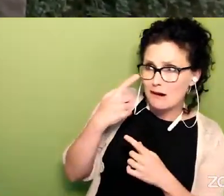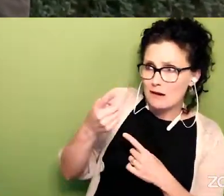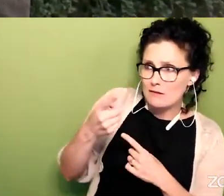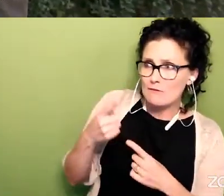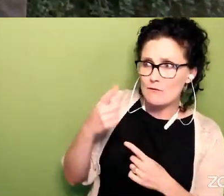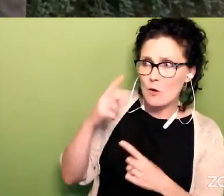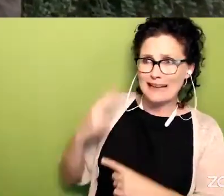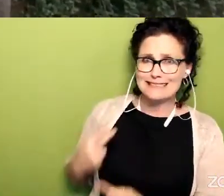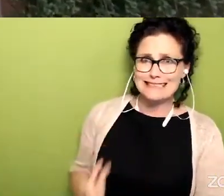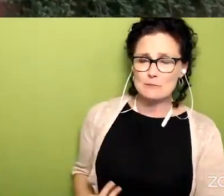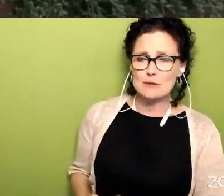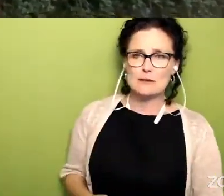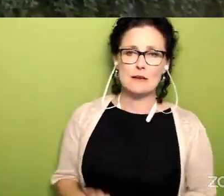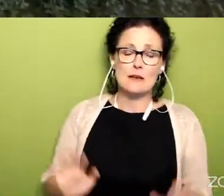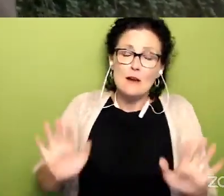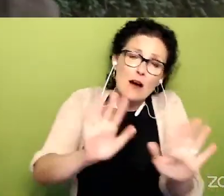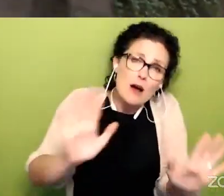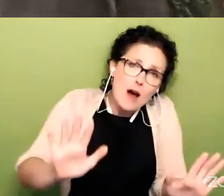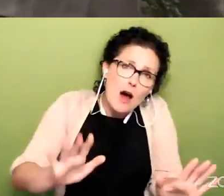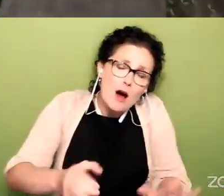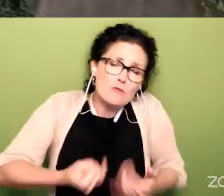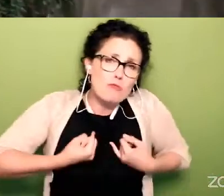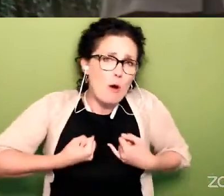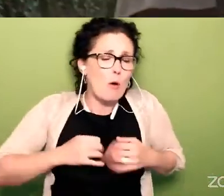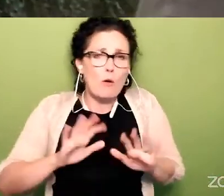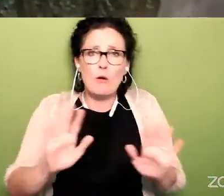Can we forget I said that, yeah?